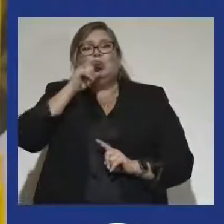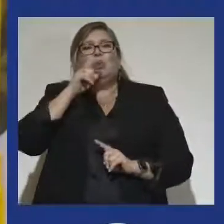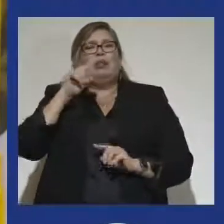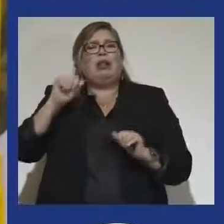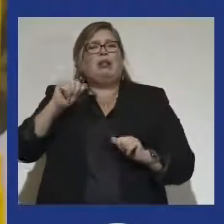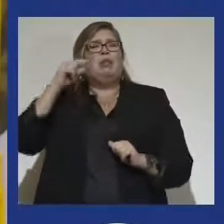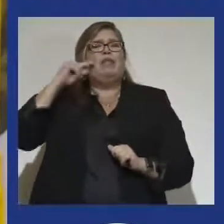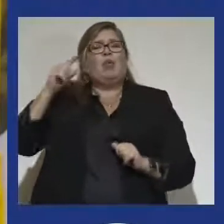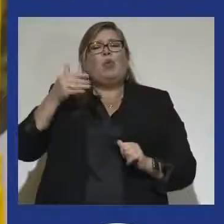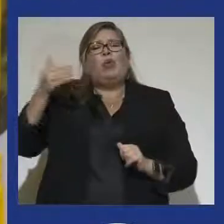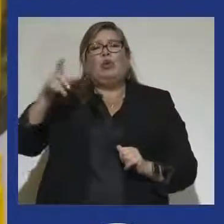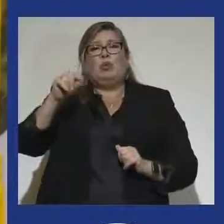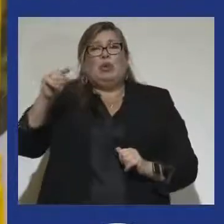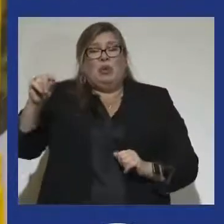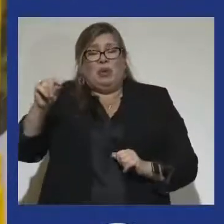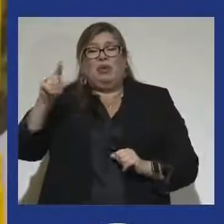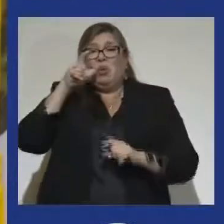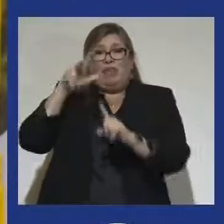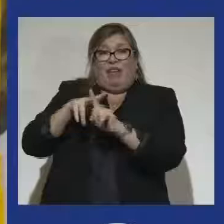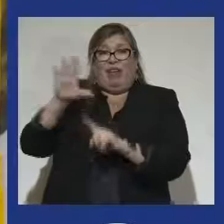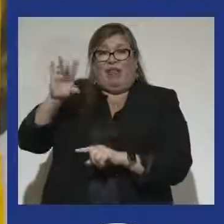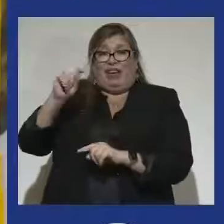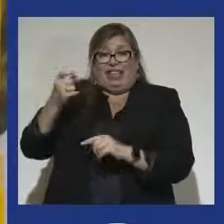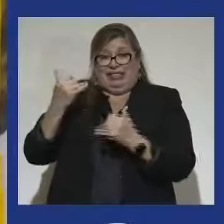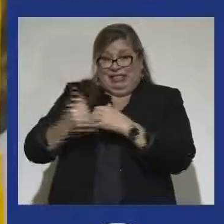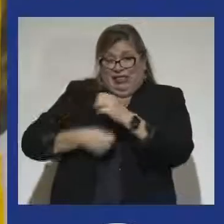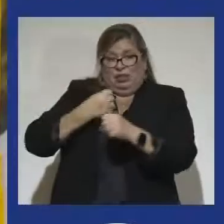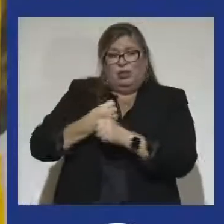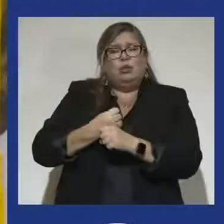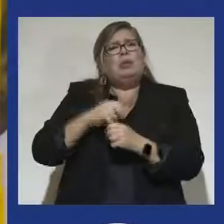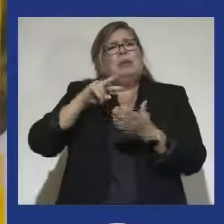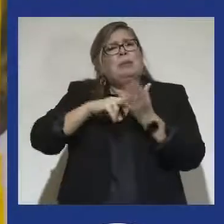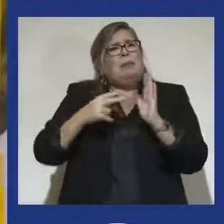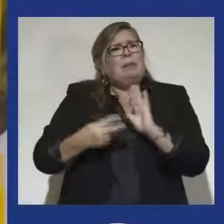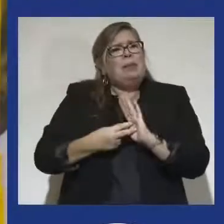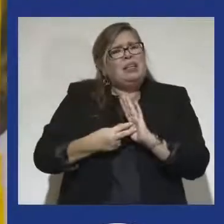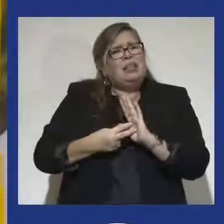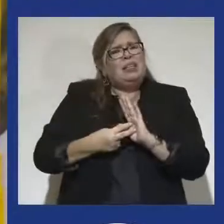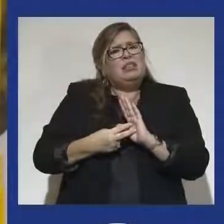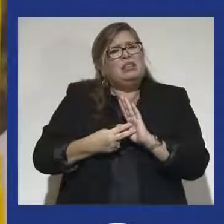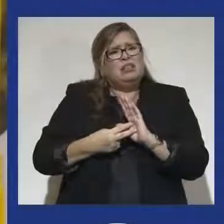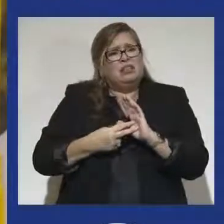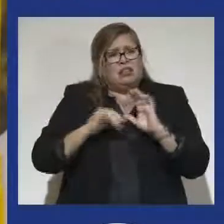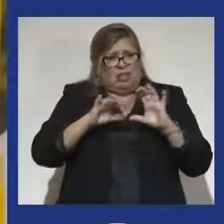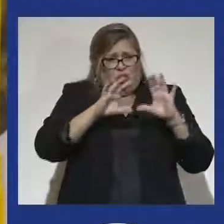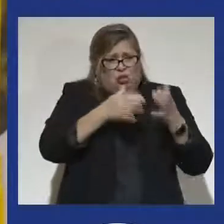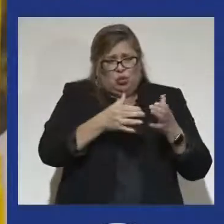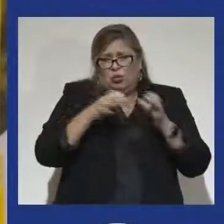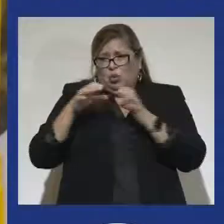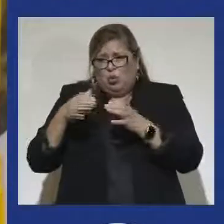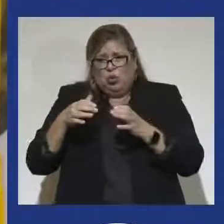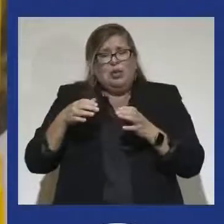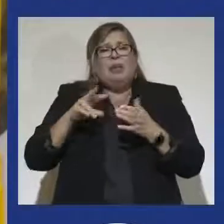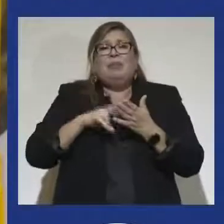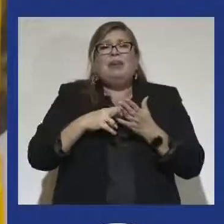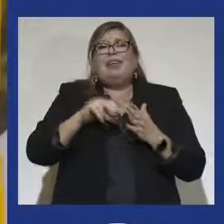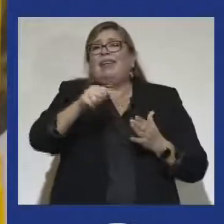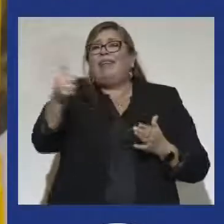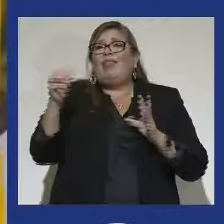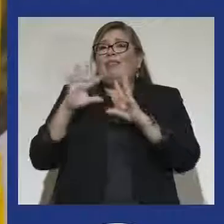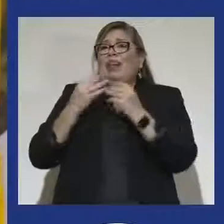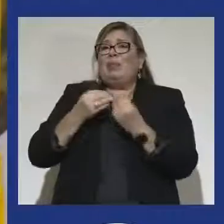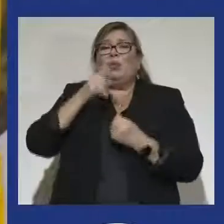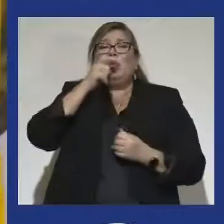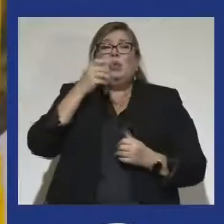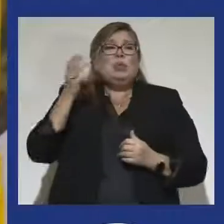2020 year, so who are filing their taxes this year. Will that leave out any families who were not eligible